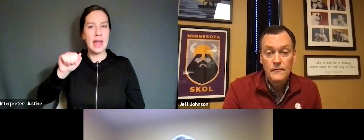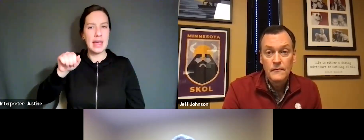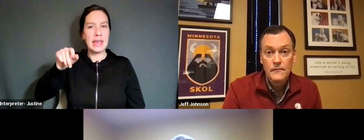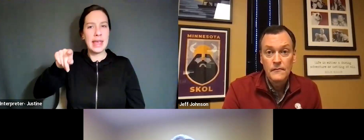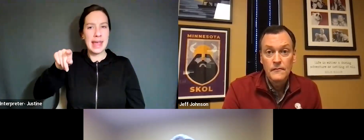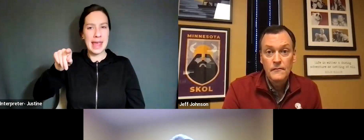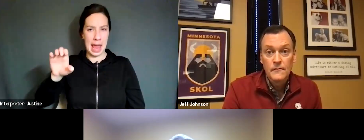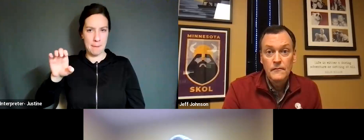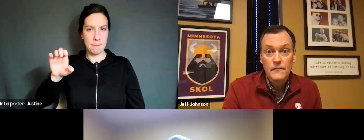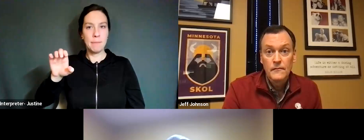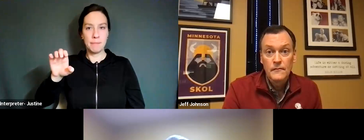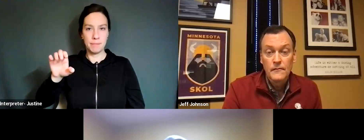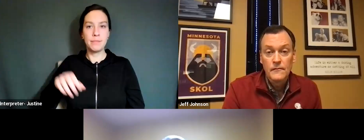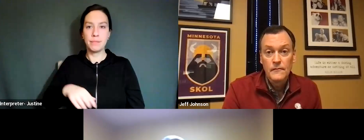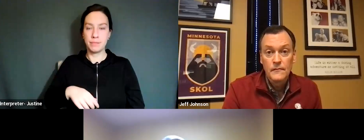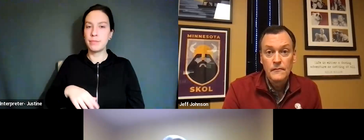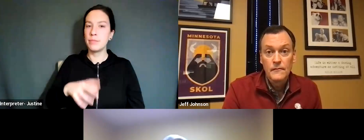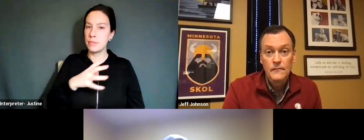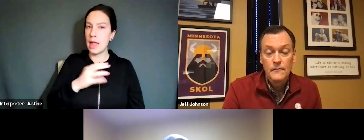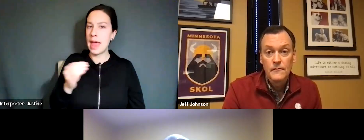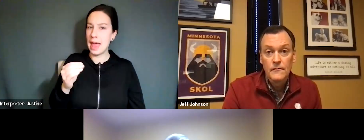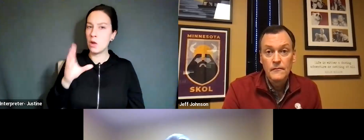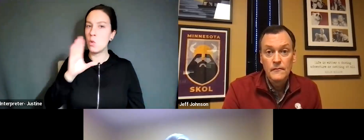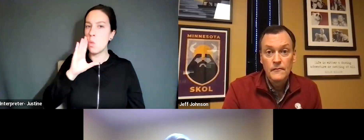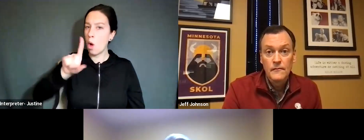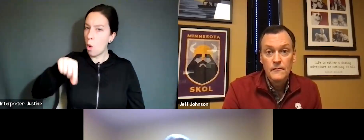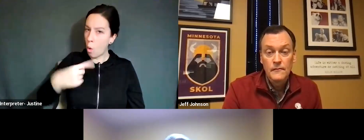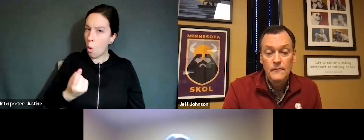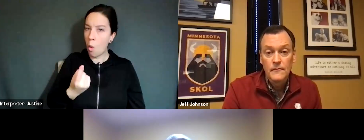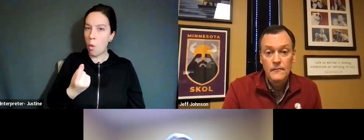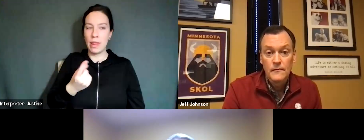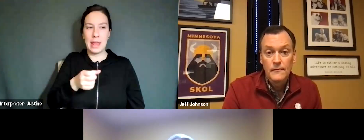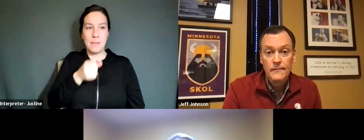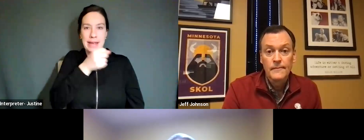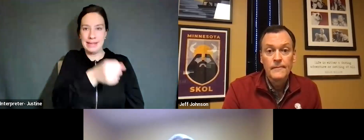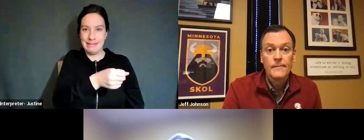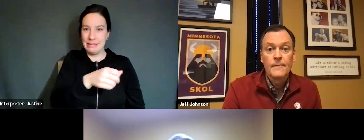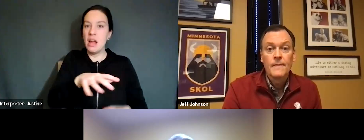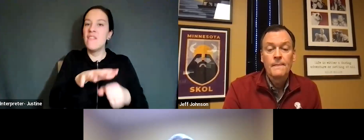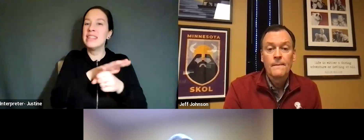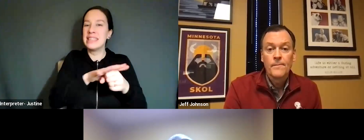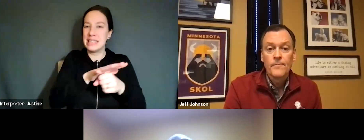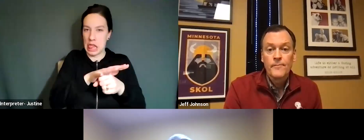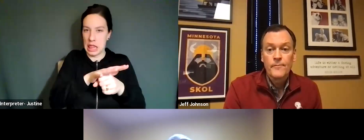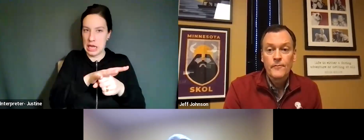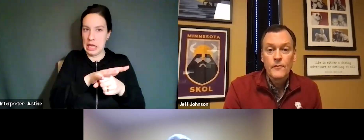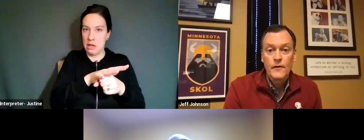dog, and their access will only be at the facility where the dog is working.